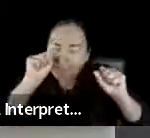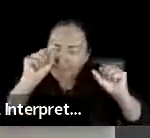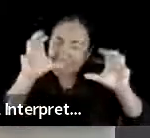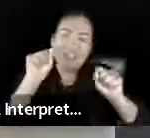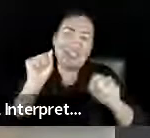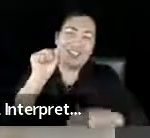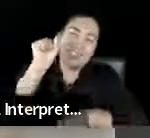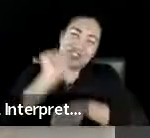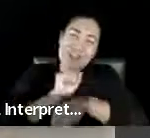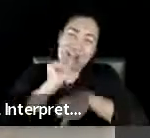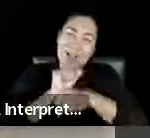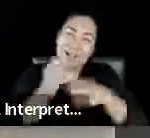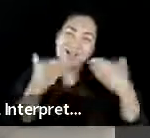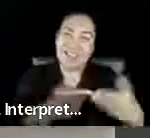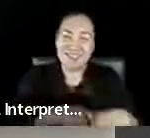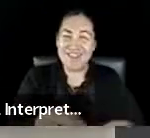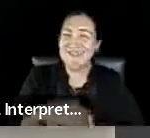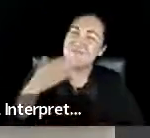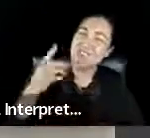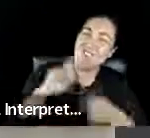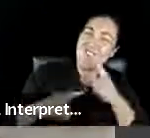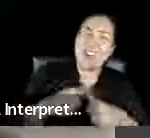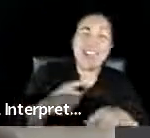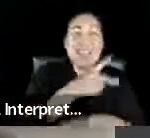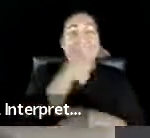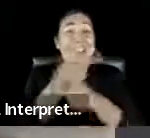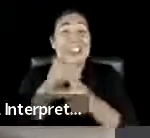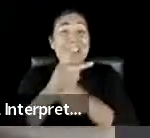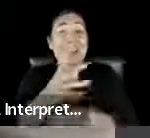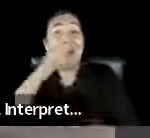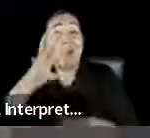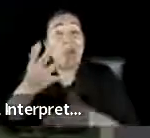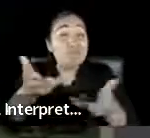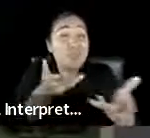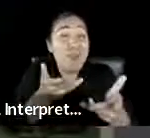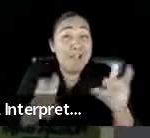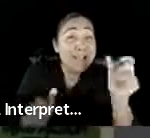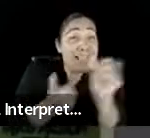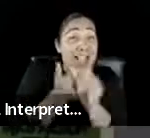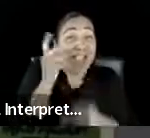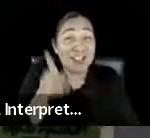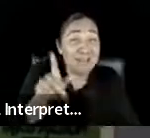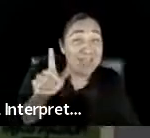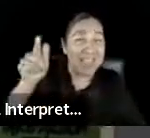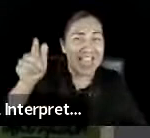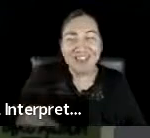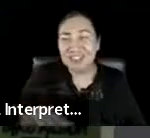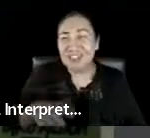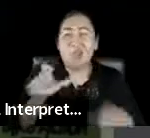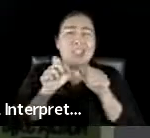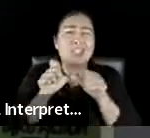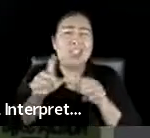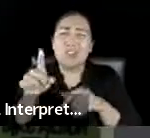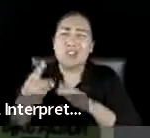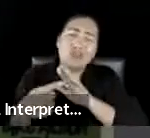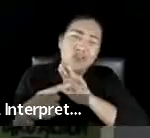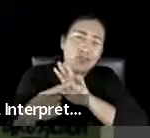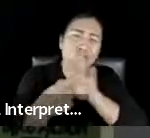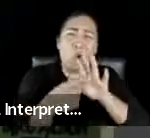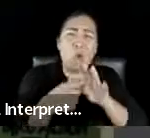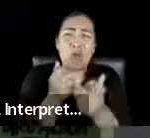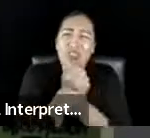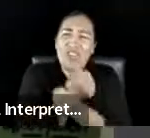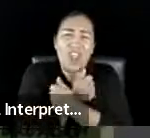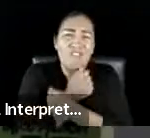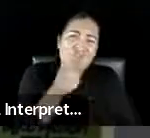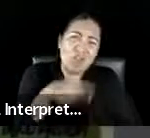job. Thank you, my friend. Yeah. All right. Take care, brother. We'll catch up with you soon, and continue to show the love to these kiddos. So